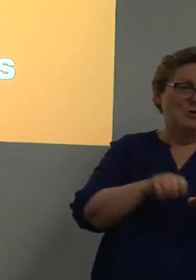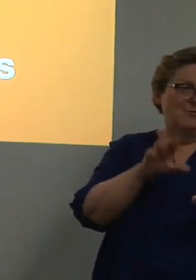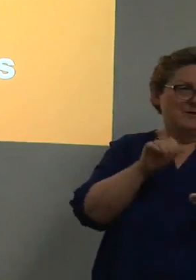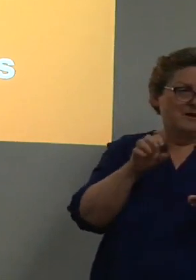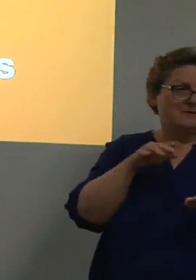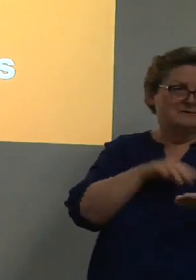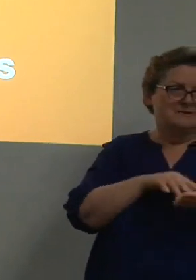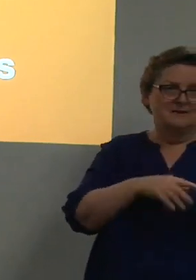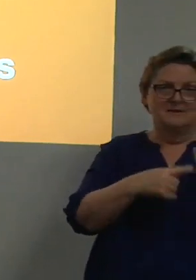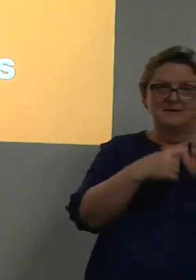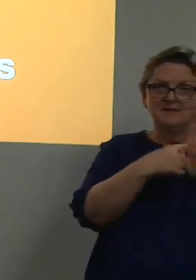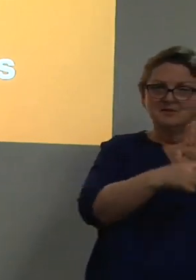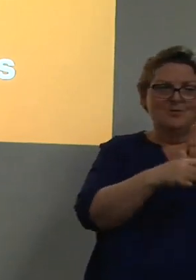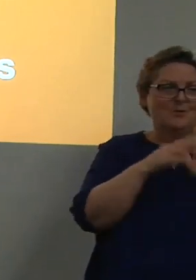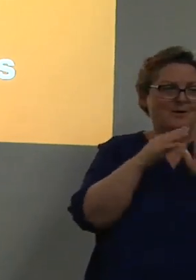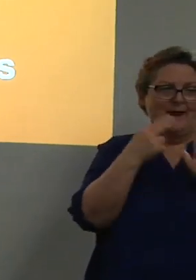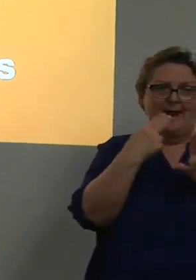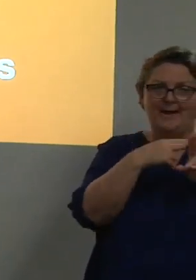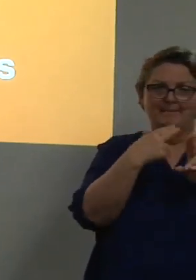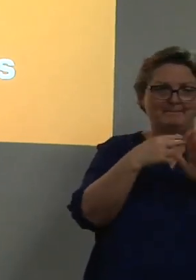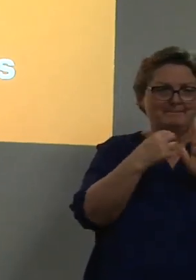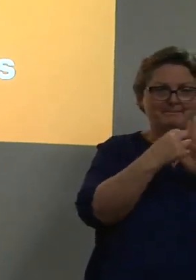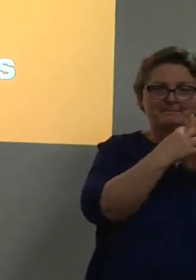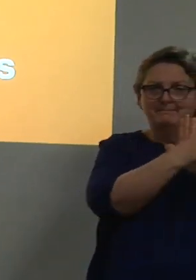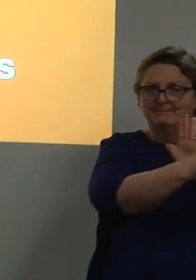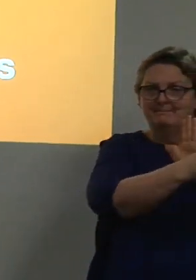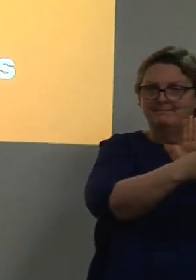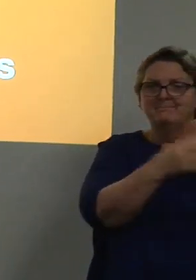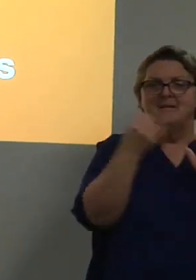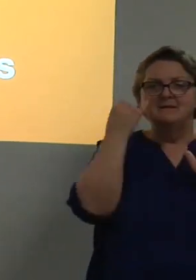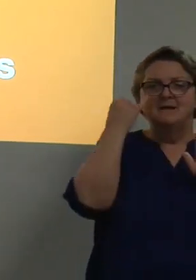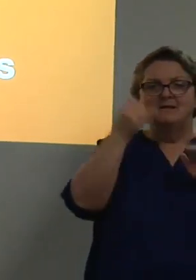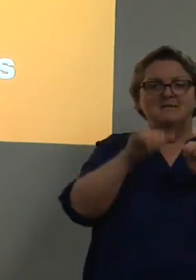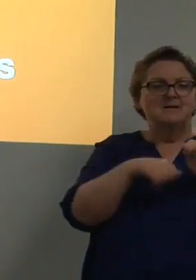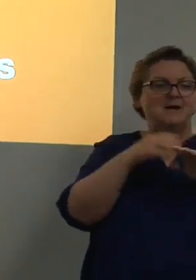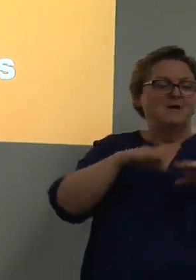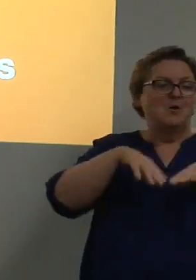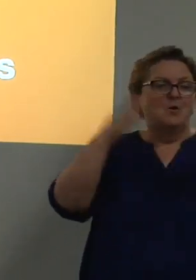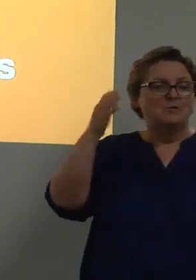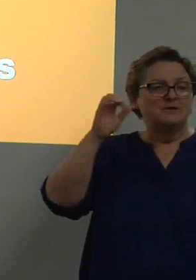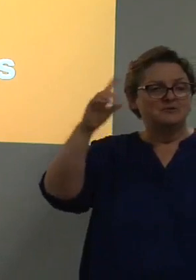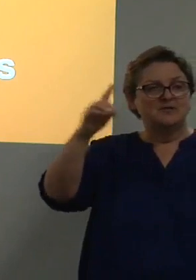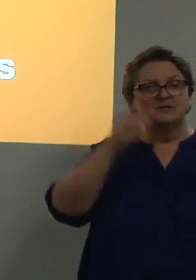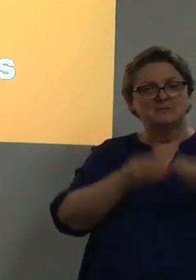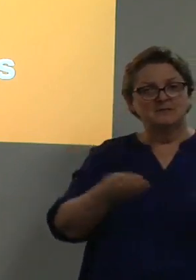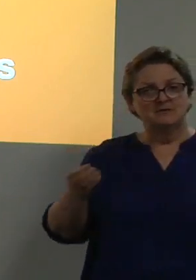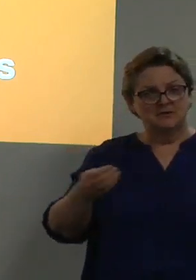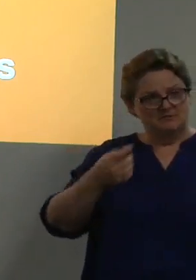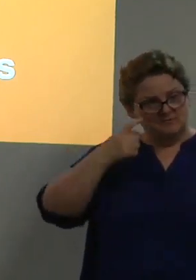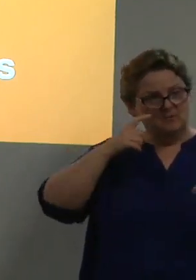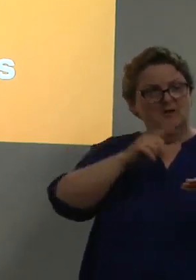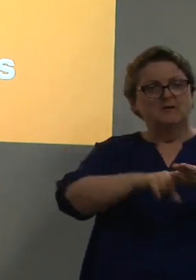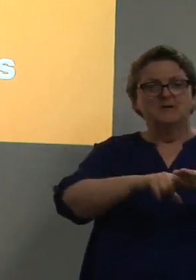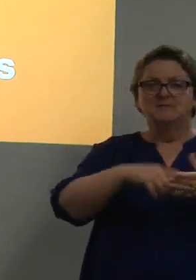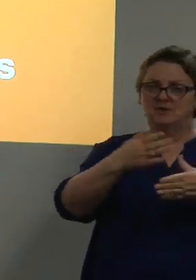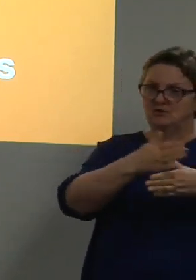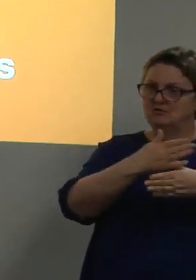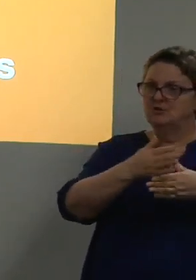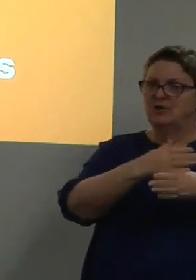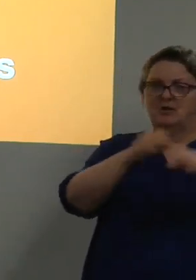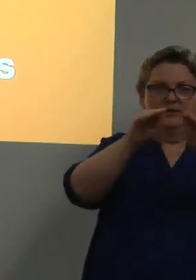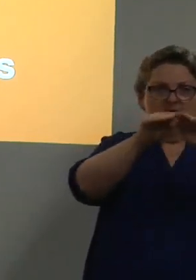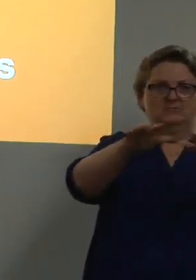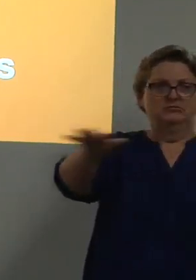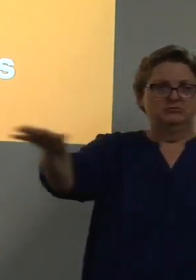this, it's your byline on here. So this is the idea in part behind open educational materials, but you're still getting credit for sharing the